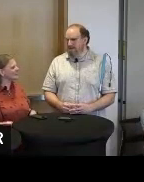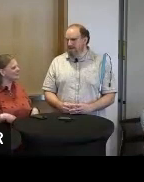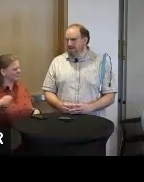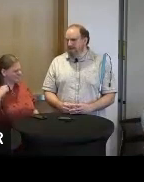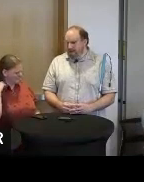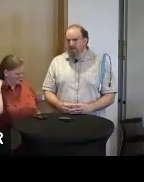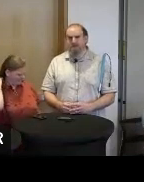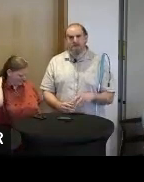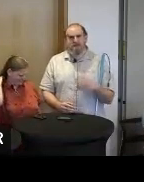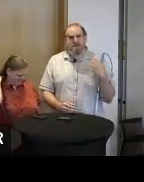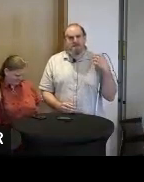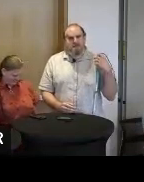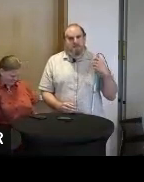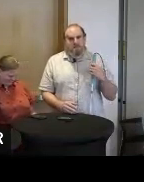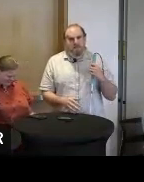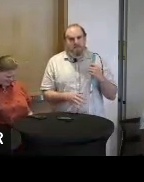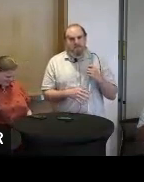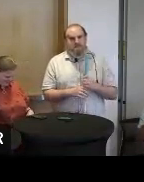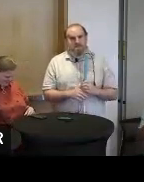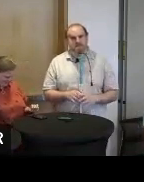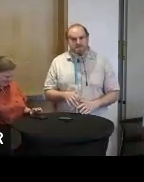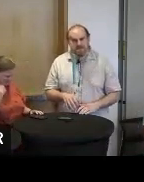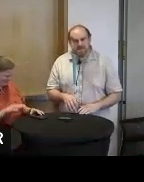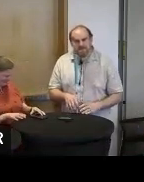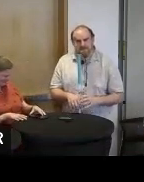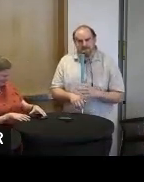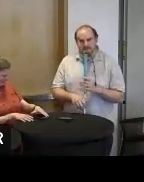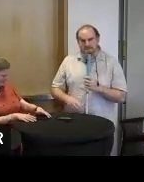questions later. Okay.